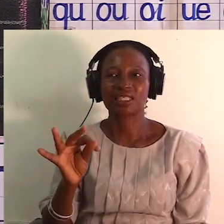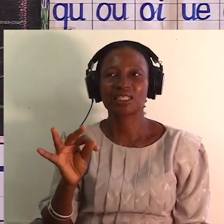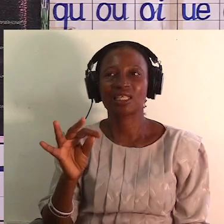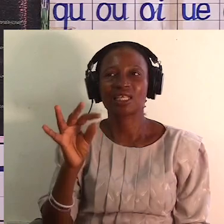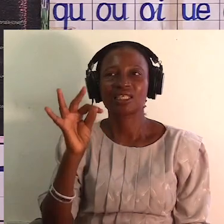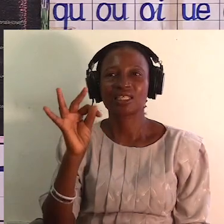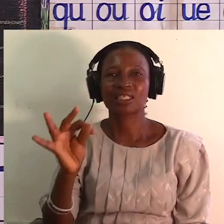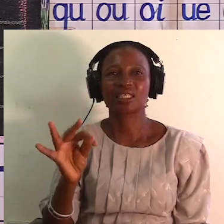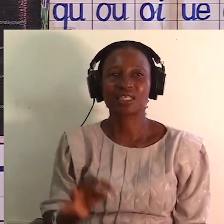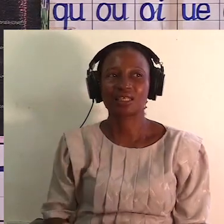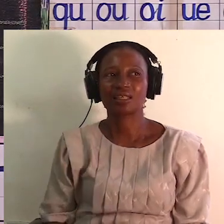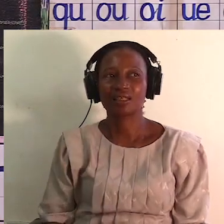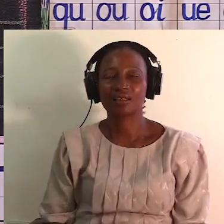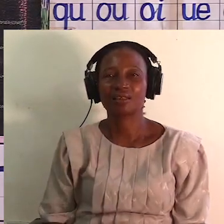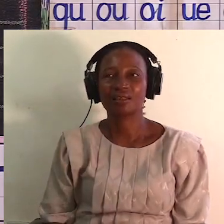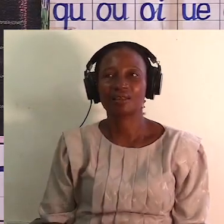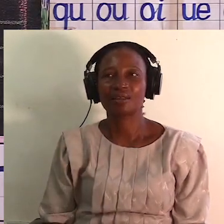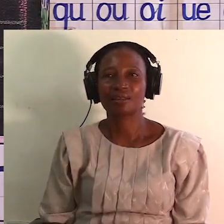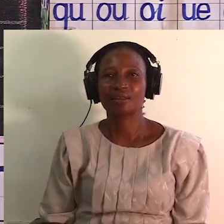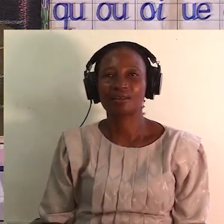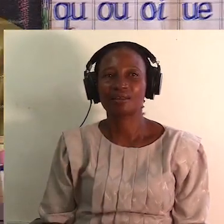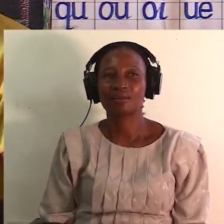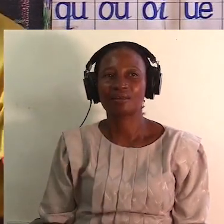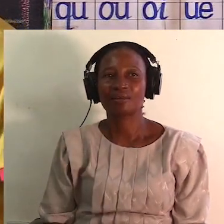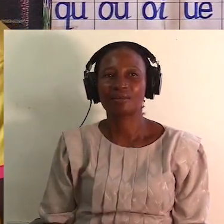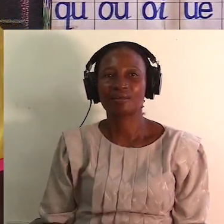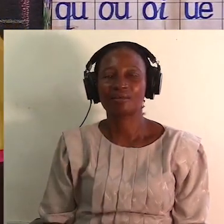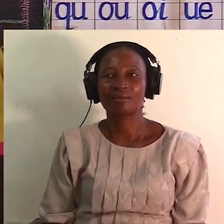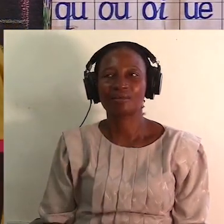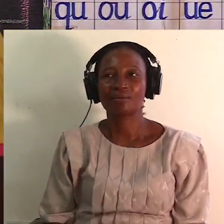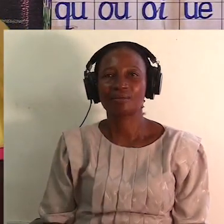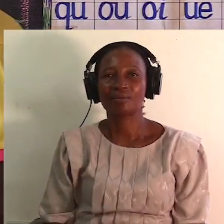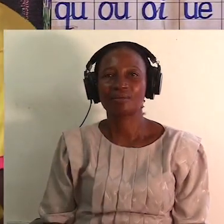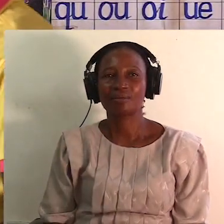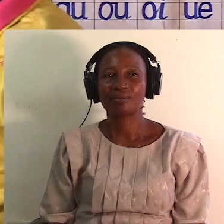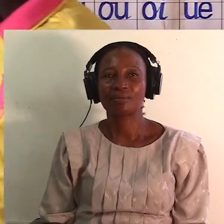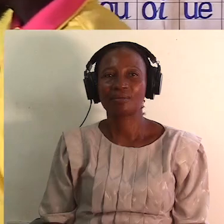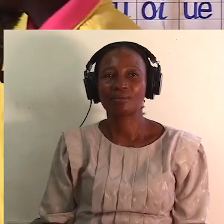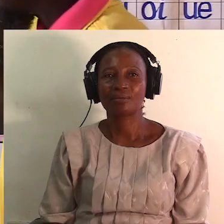Again, f. So, as I told you,